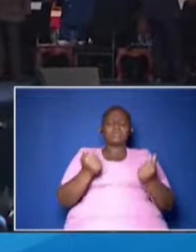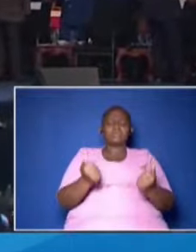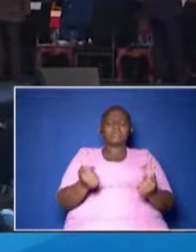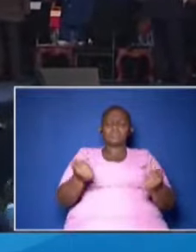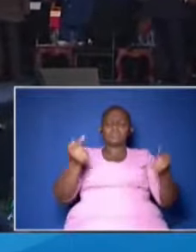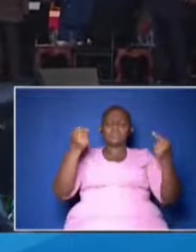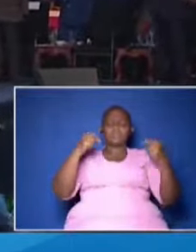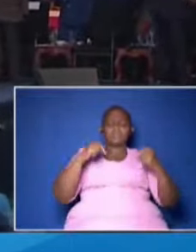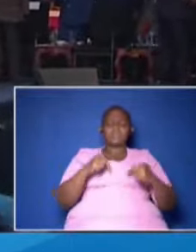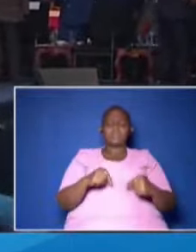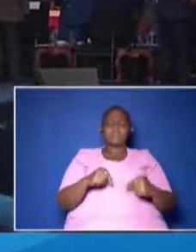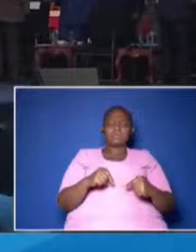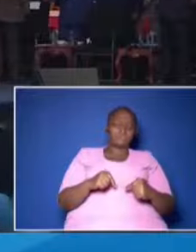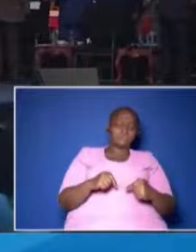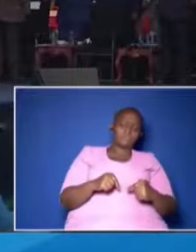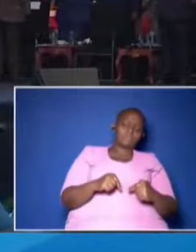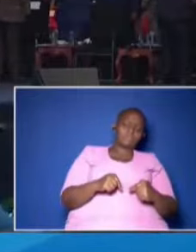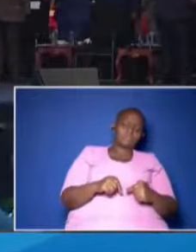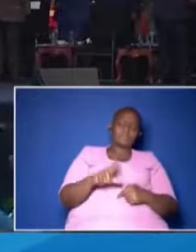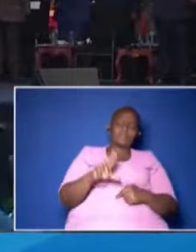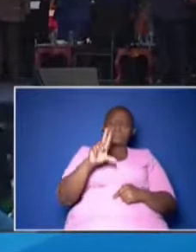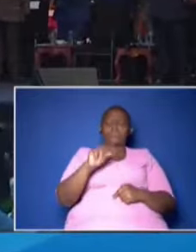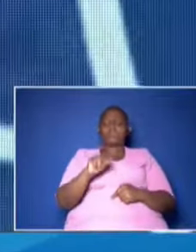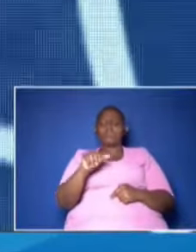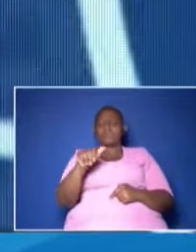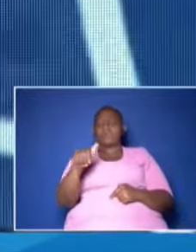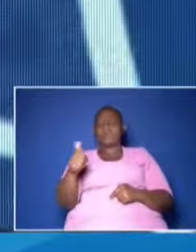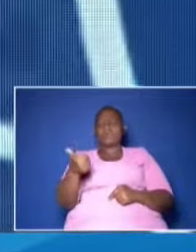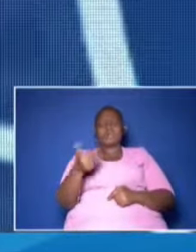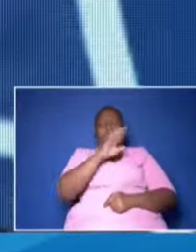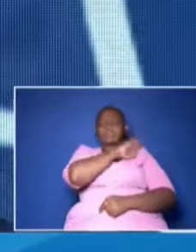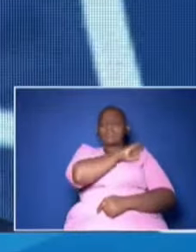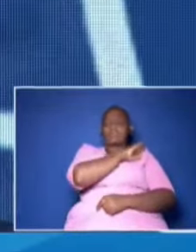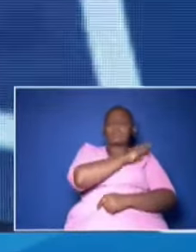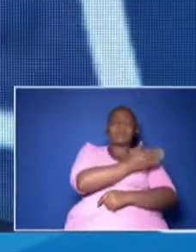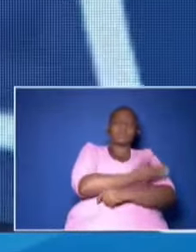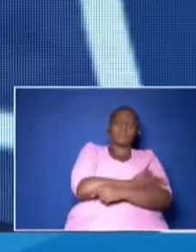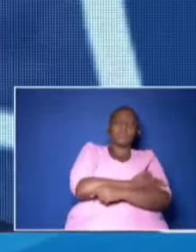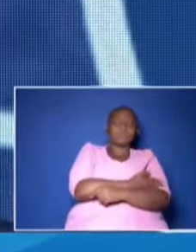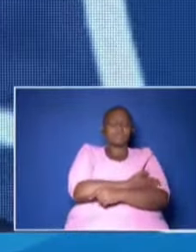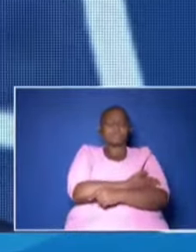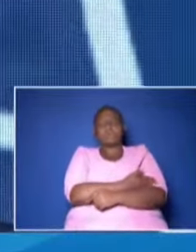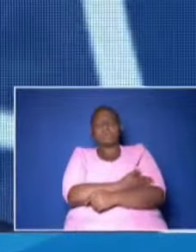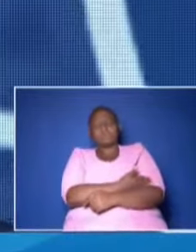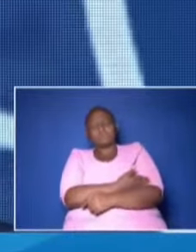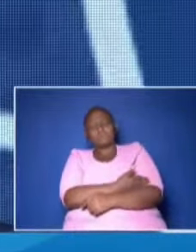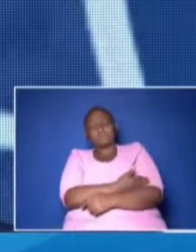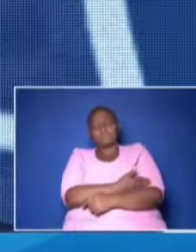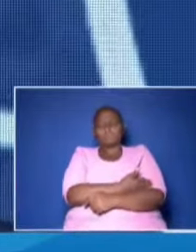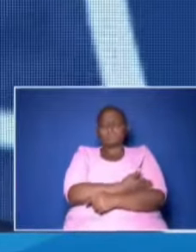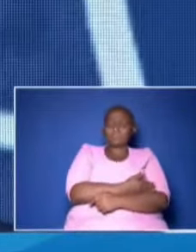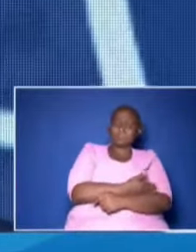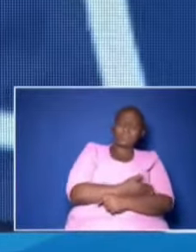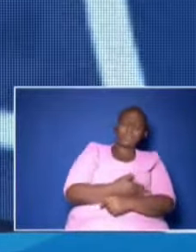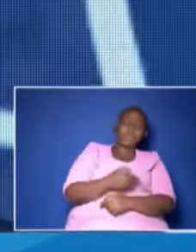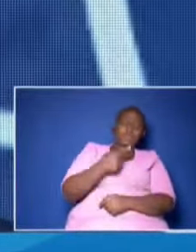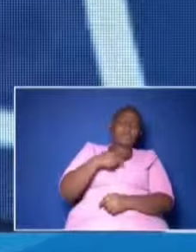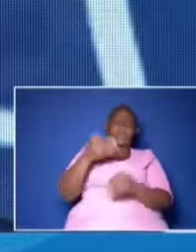Divine no other power can heal Lord only